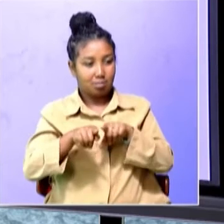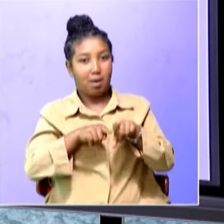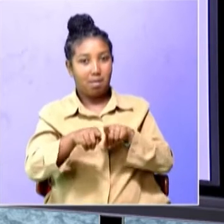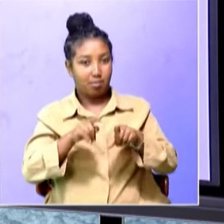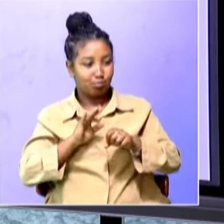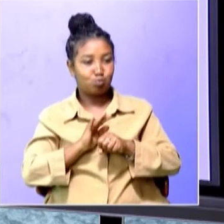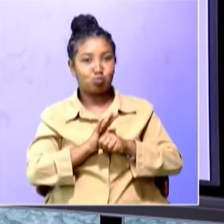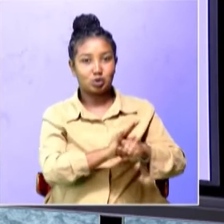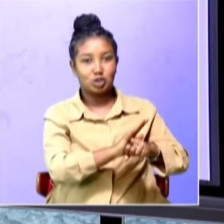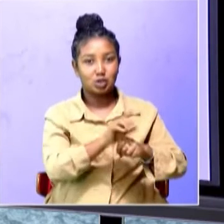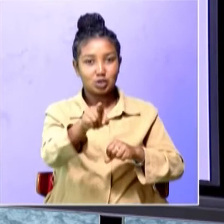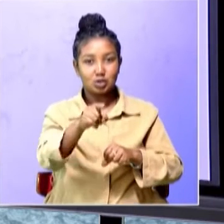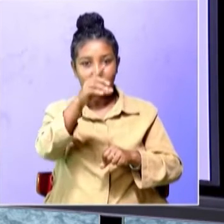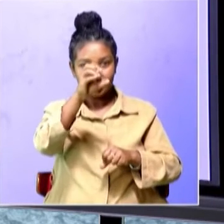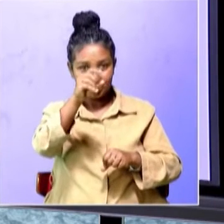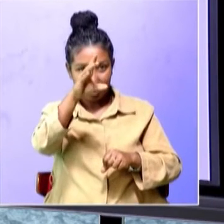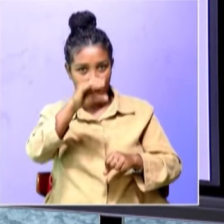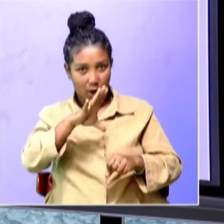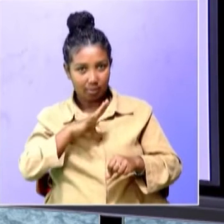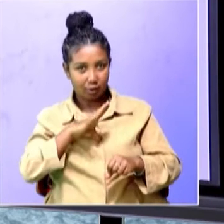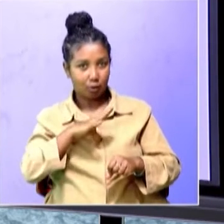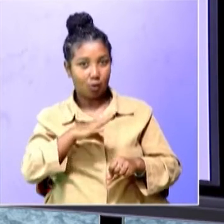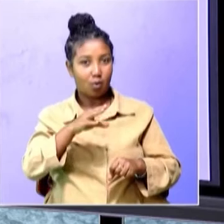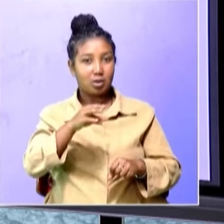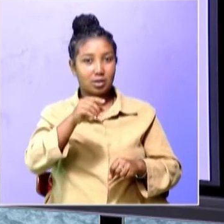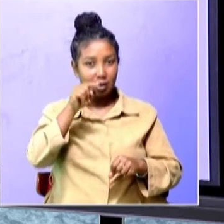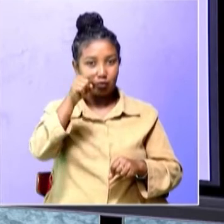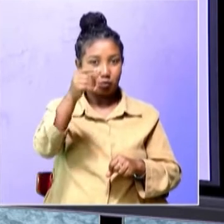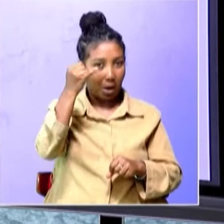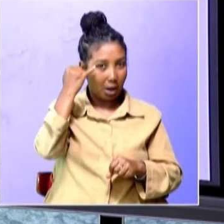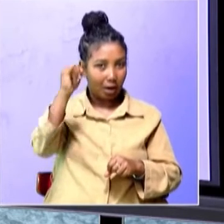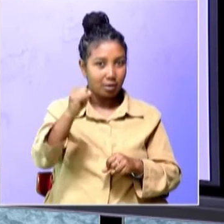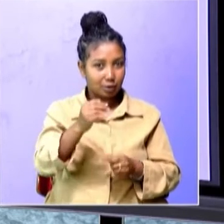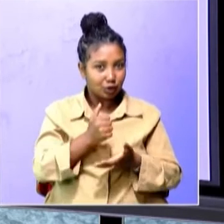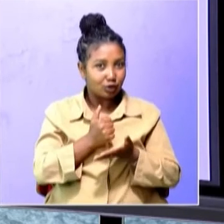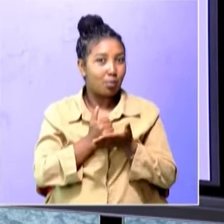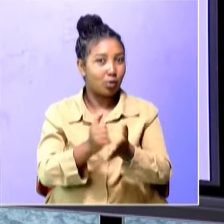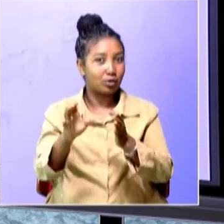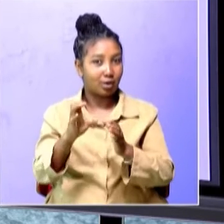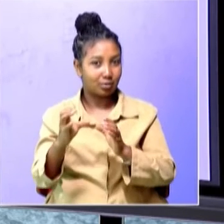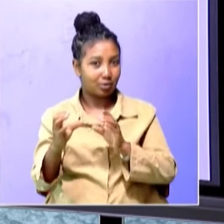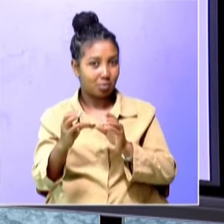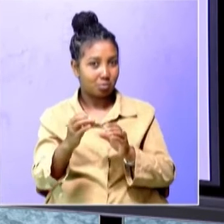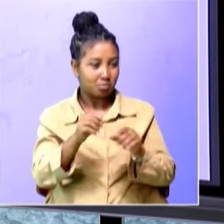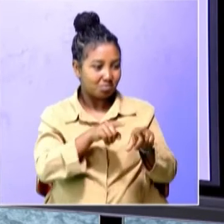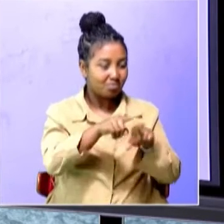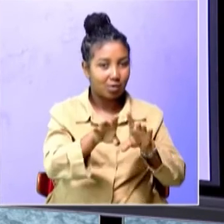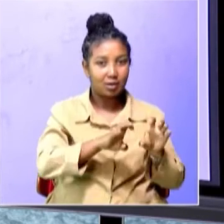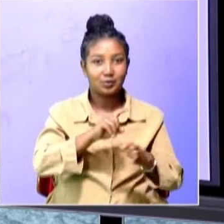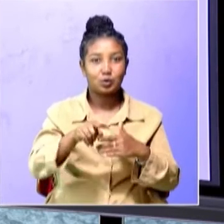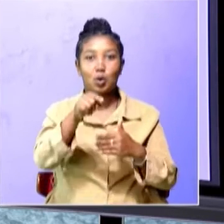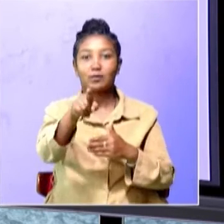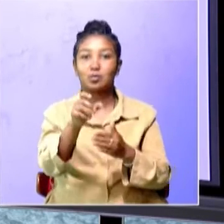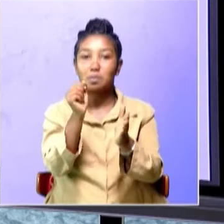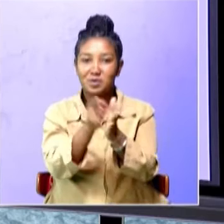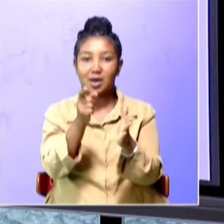convince, to make you someone to support your idea. All right? To make someone to support what? Your idea. So you have to